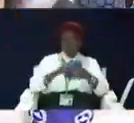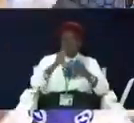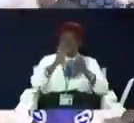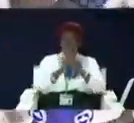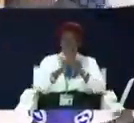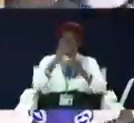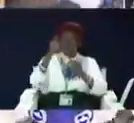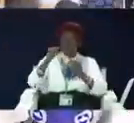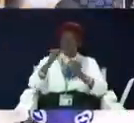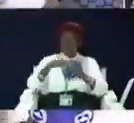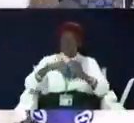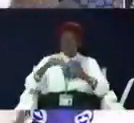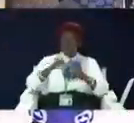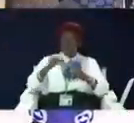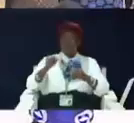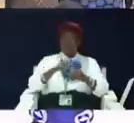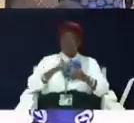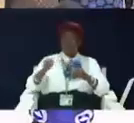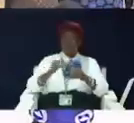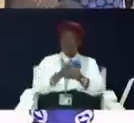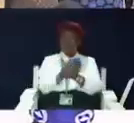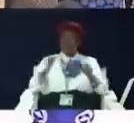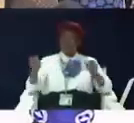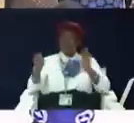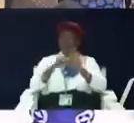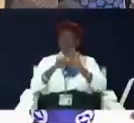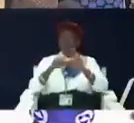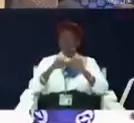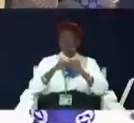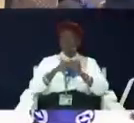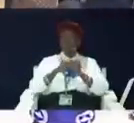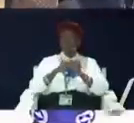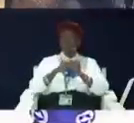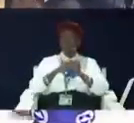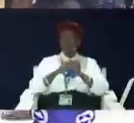ń bọ̀, ẹgbẹ́sẹ̀ ńlẹ̀ torí mo ti fẹ́ gbàdúrà fún ìgbàlà ọkàn yín nísinsìnyí.